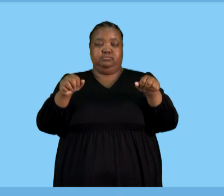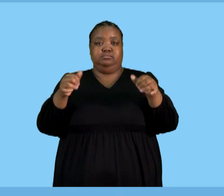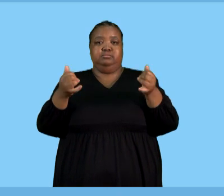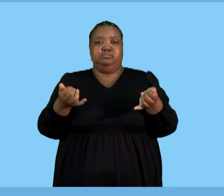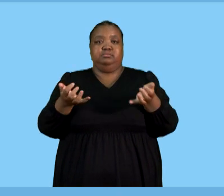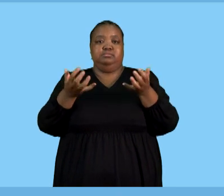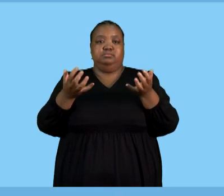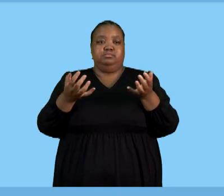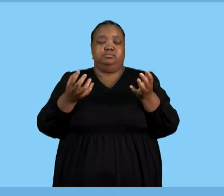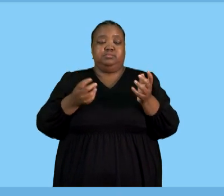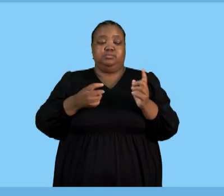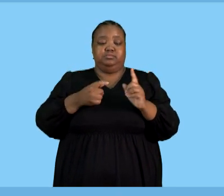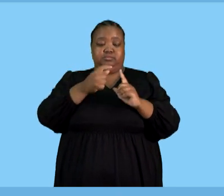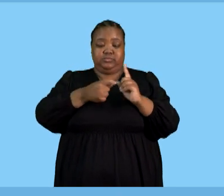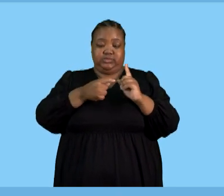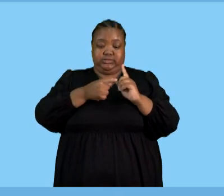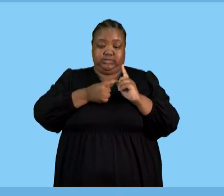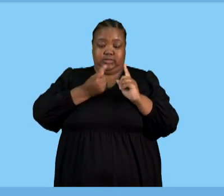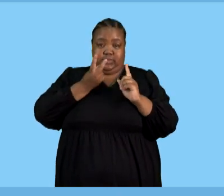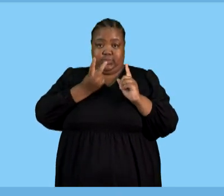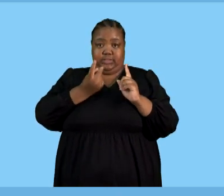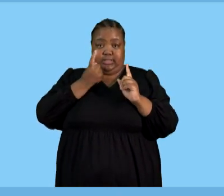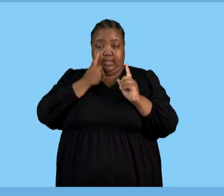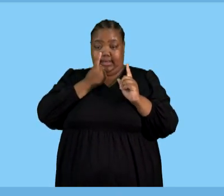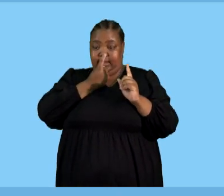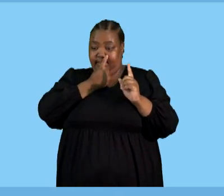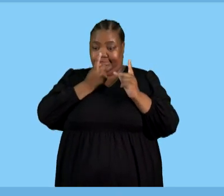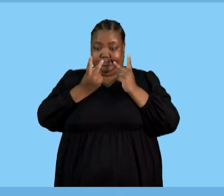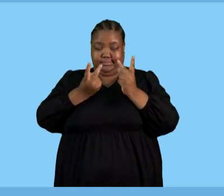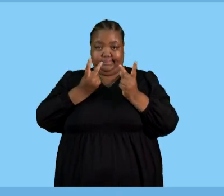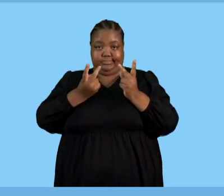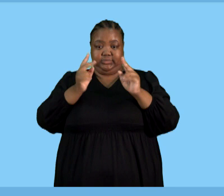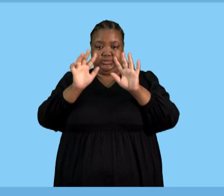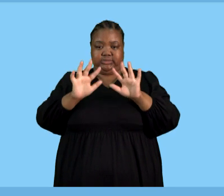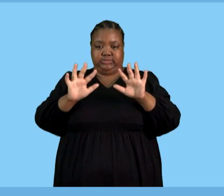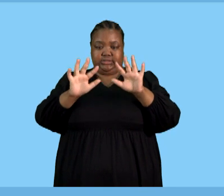Right, so this is going to be the observer. This is going to be the eye.